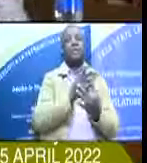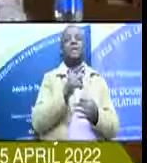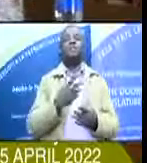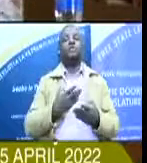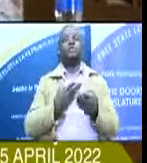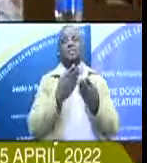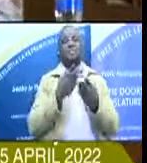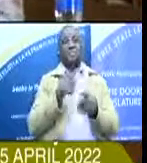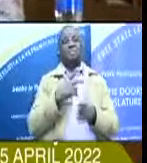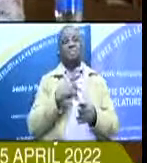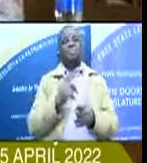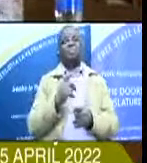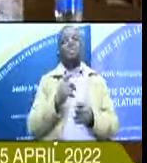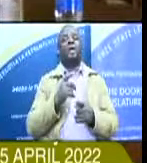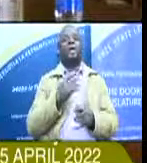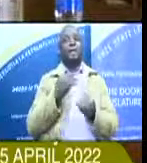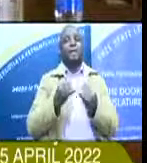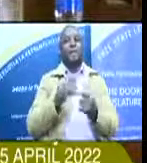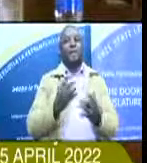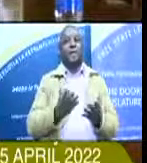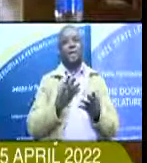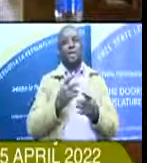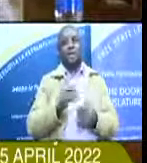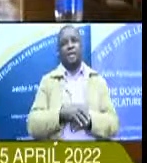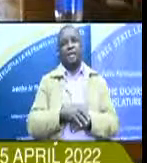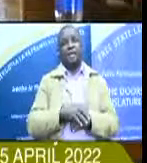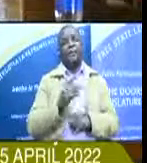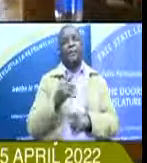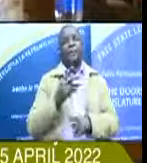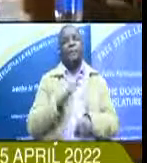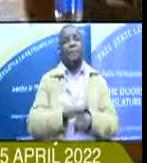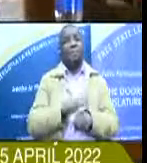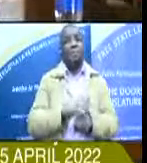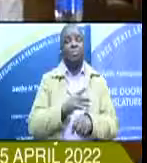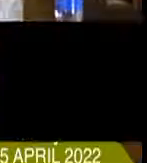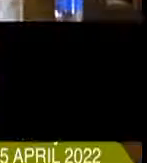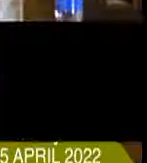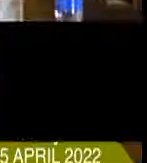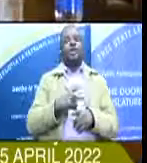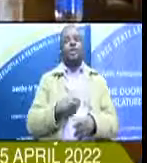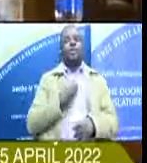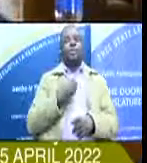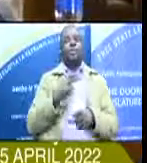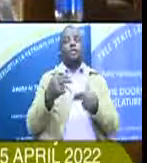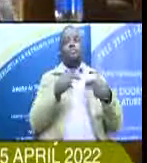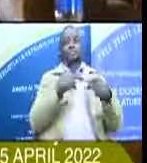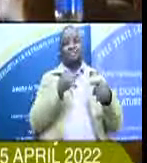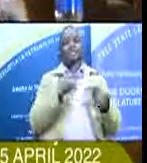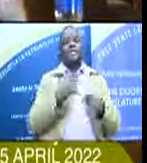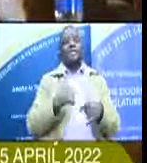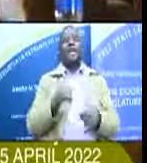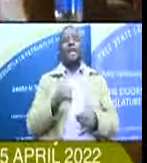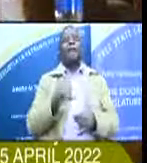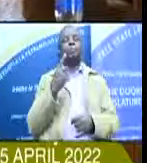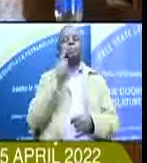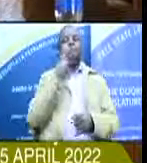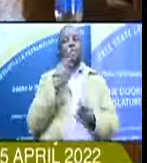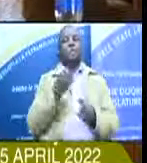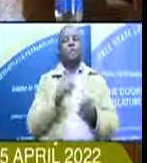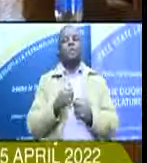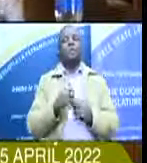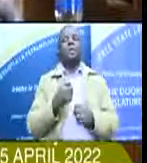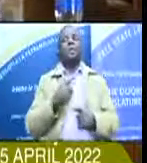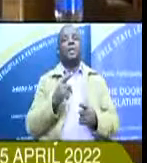health services. Despite the establishment of the youth zones, there is still a challenge with teenage pregnancy, where 10 to